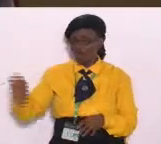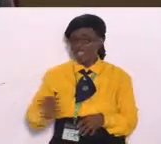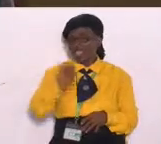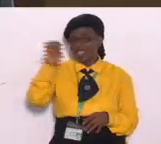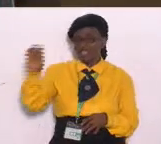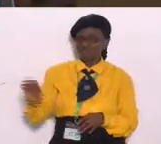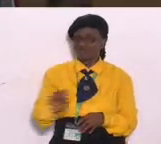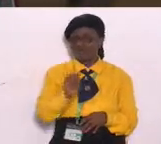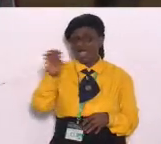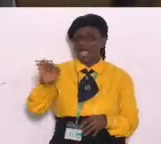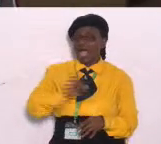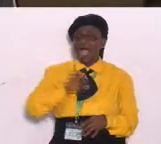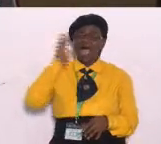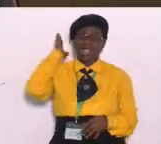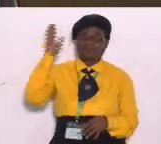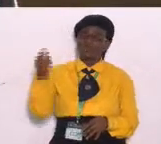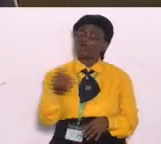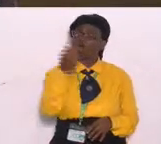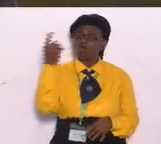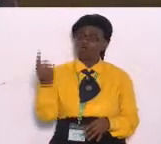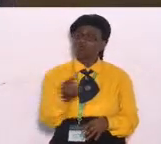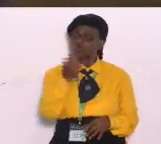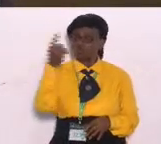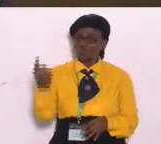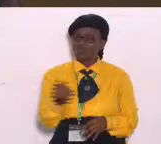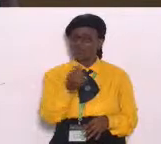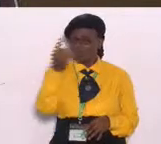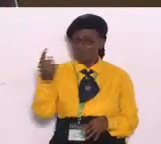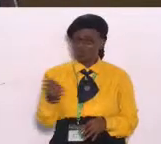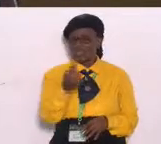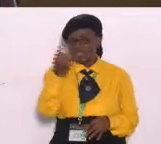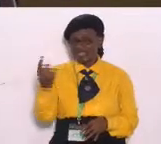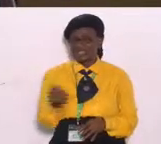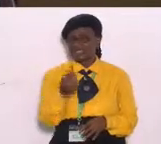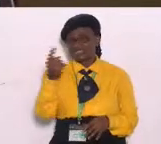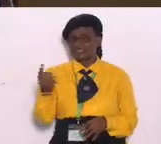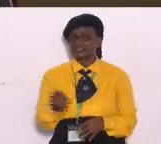I will constantly honor you, Lord, with my first fruit.